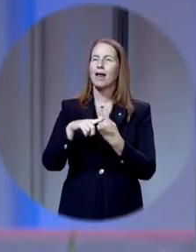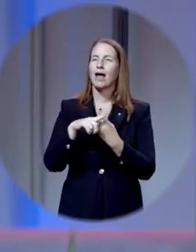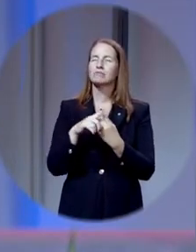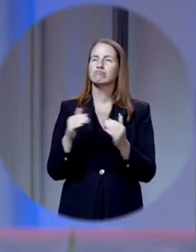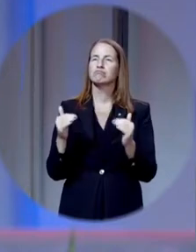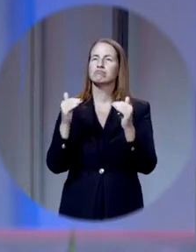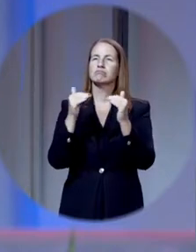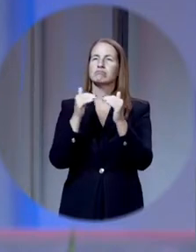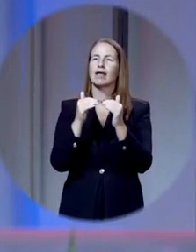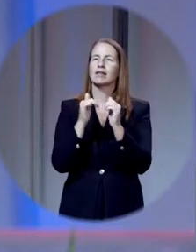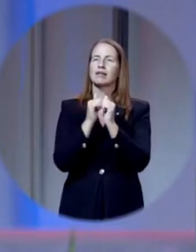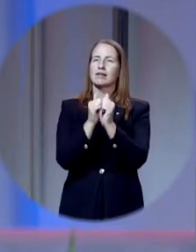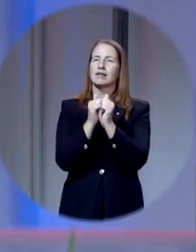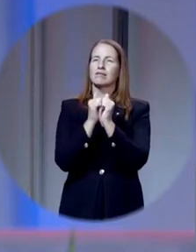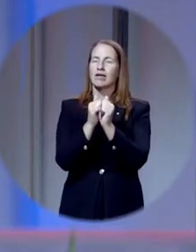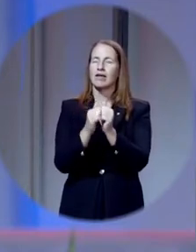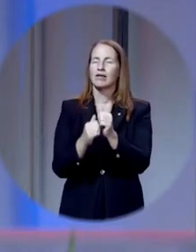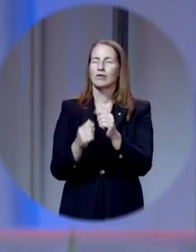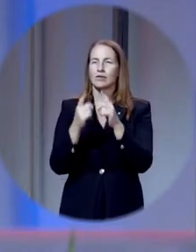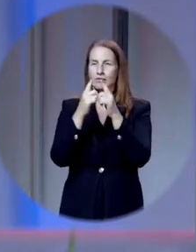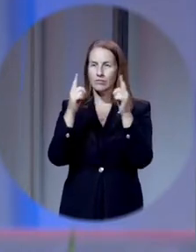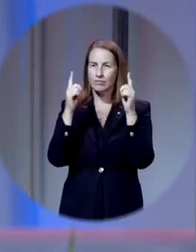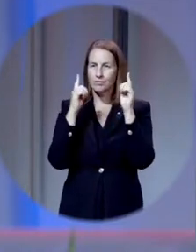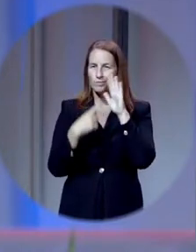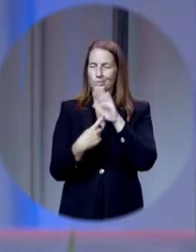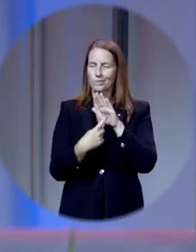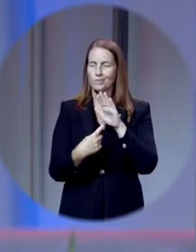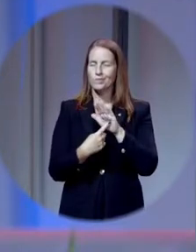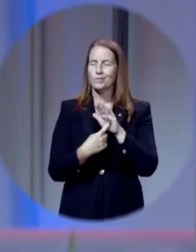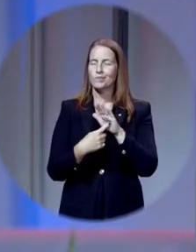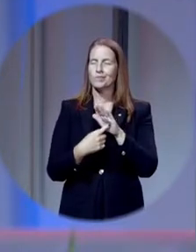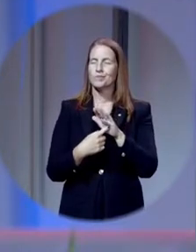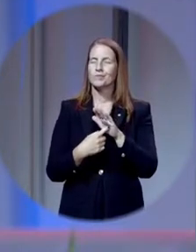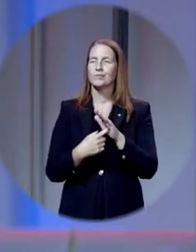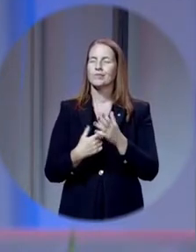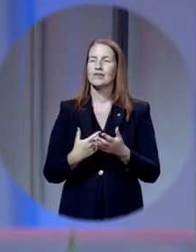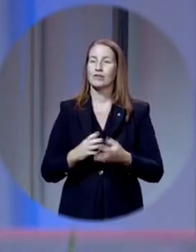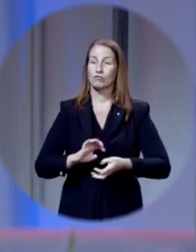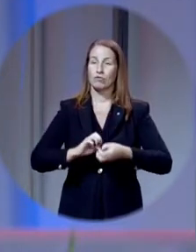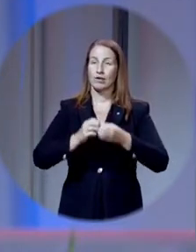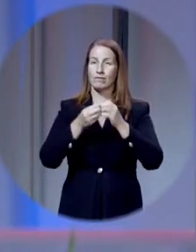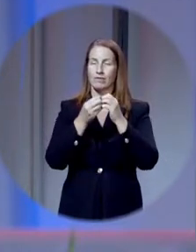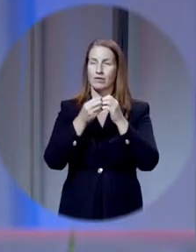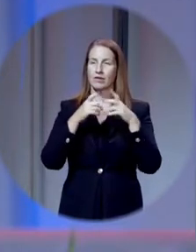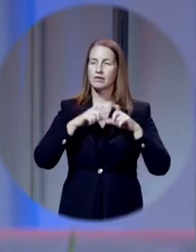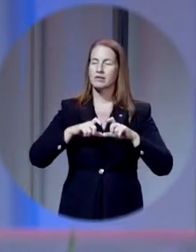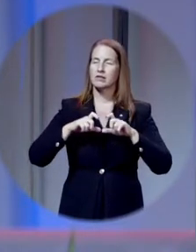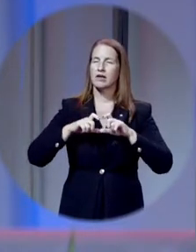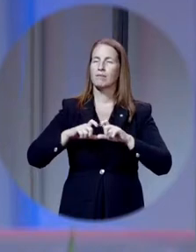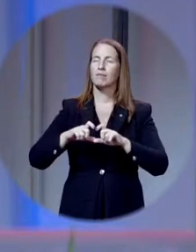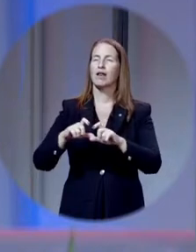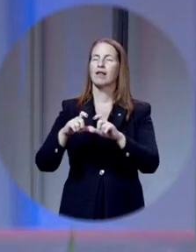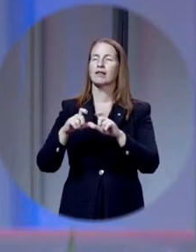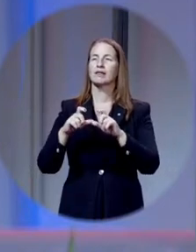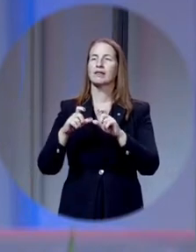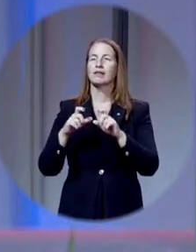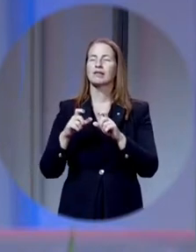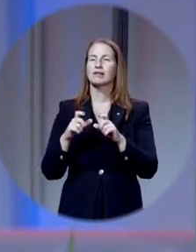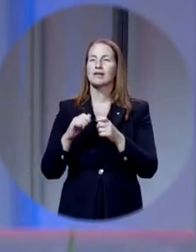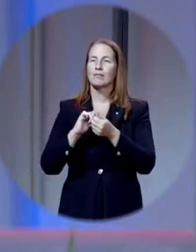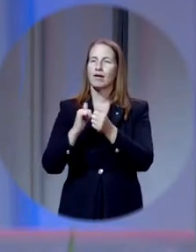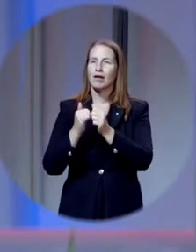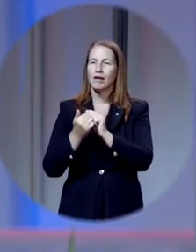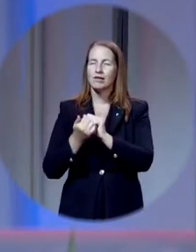the values that are important to us at Brighton: creativity, sustainability,